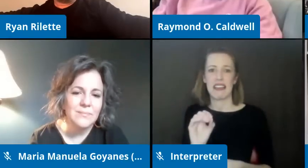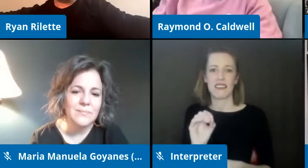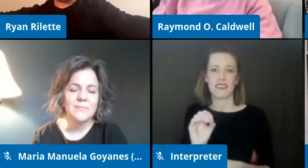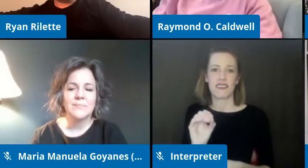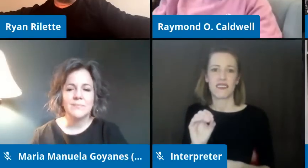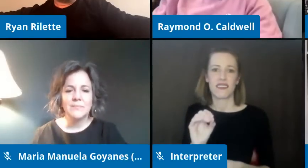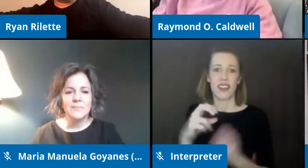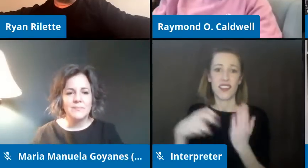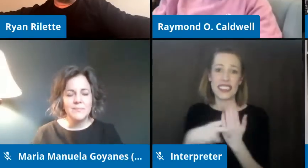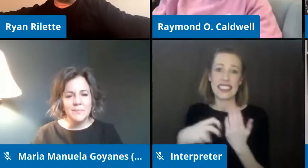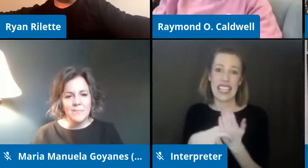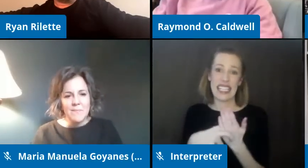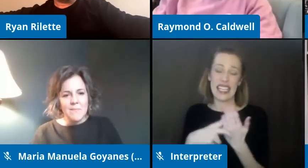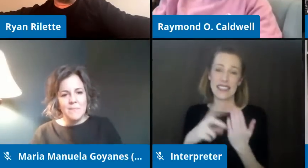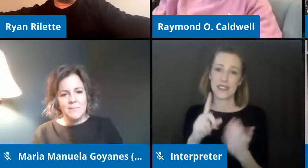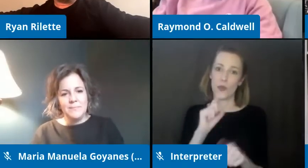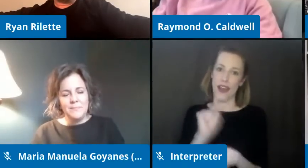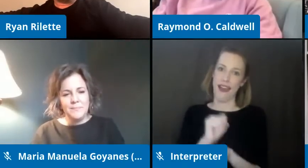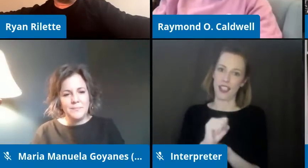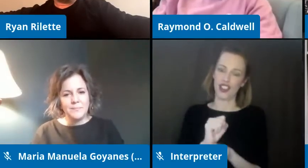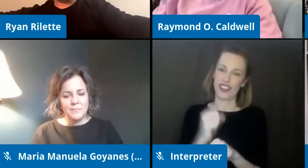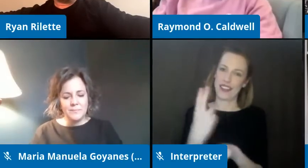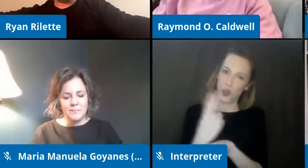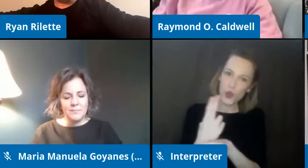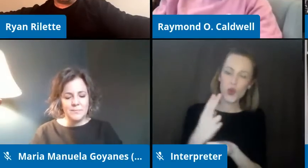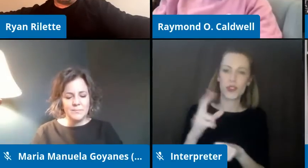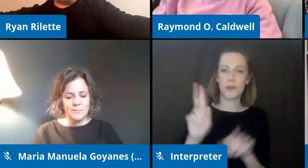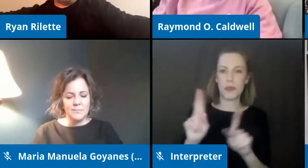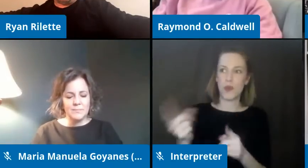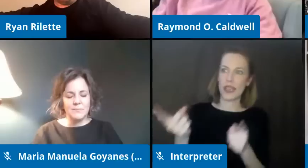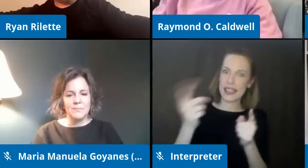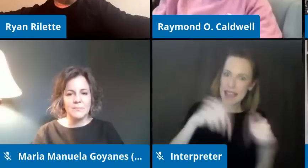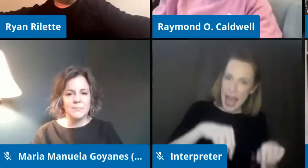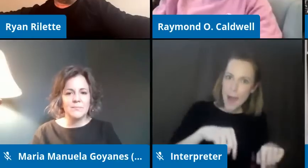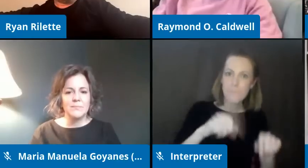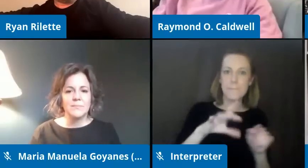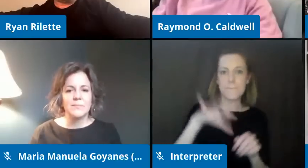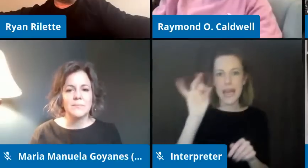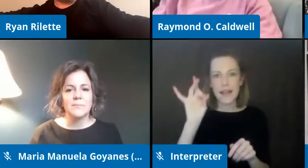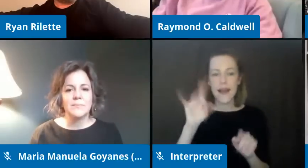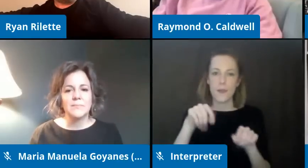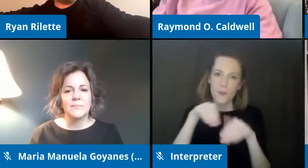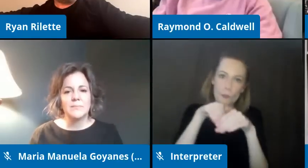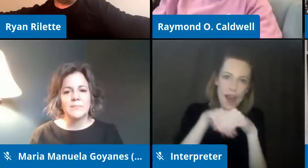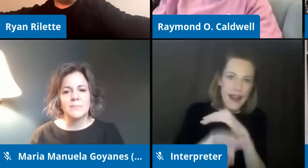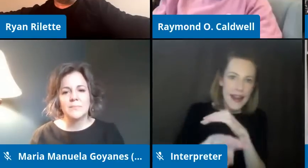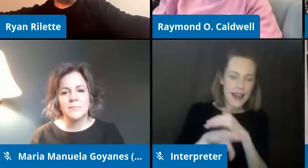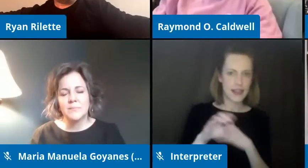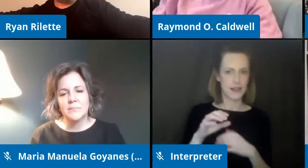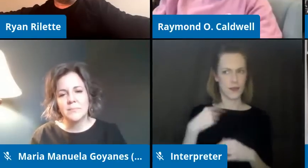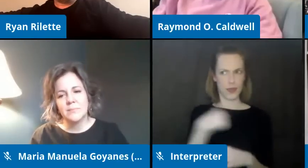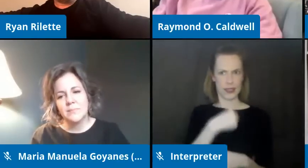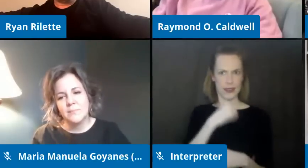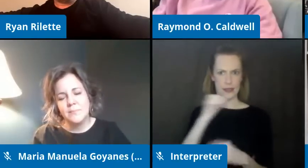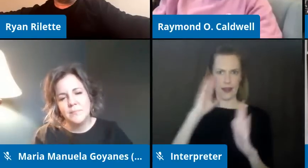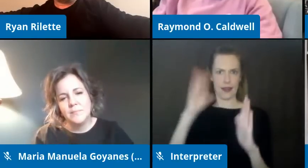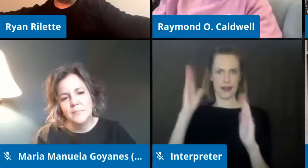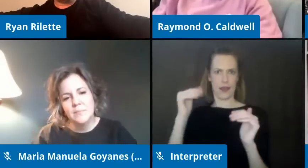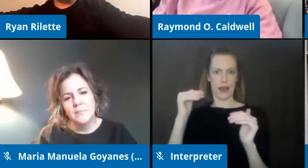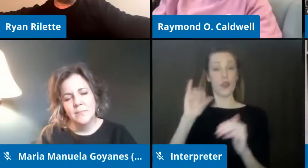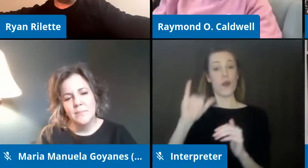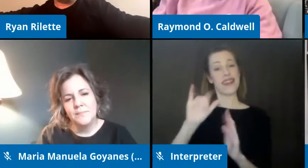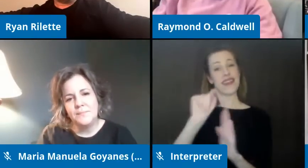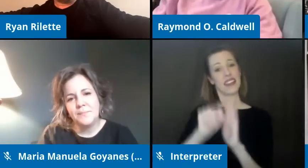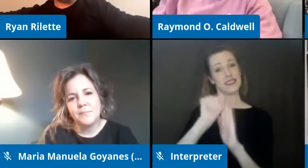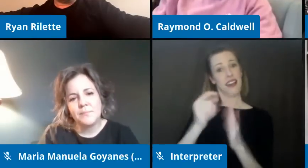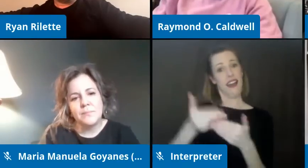thought, you know, nobody would show up. But I think our geography gives people a bit, at that moment, was giving people a bit of a sense of